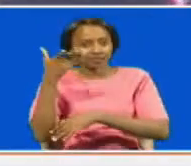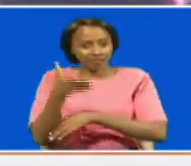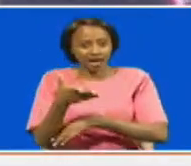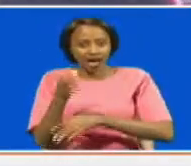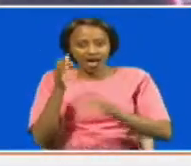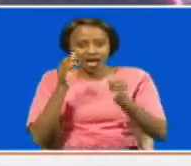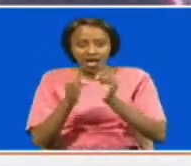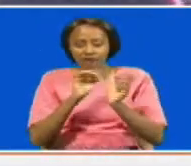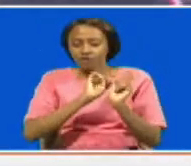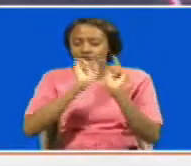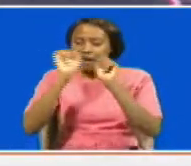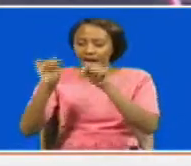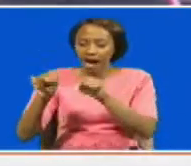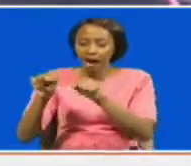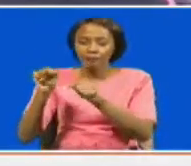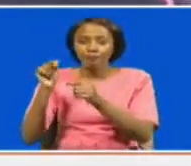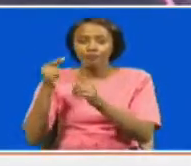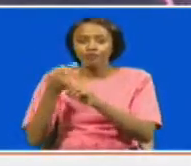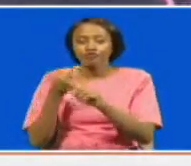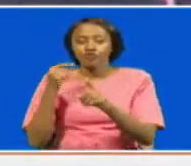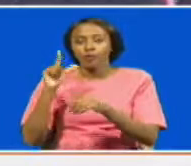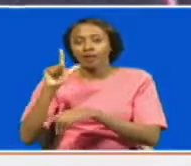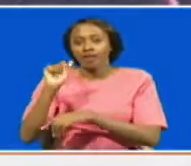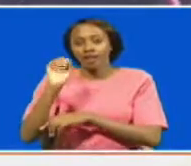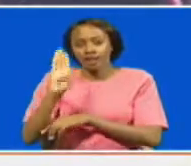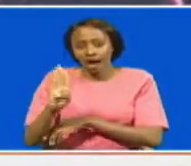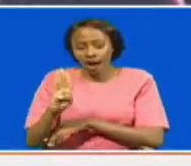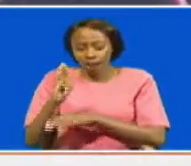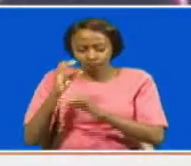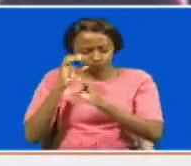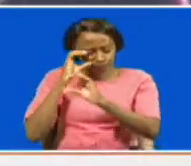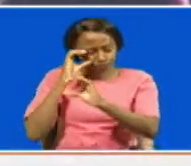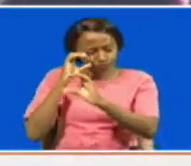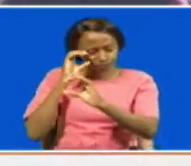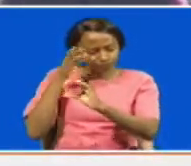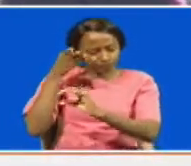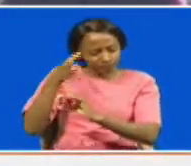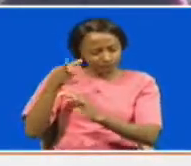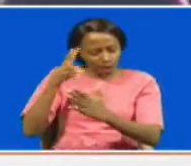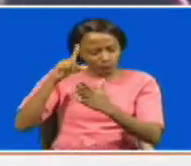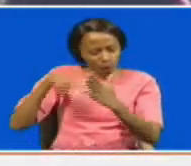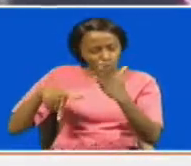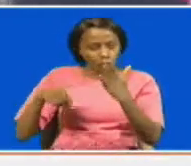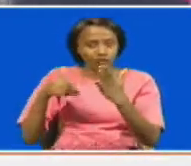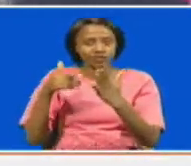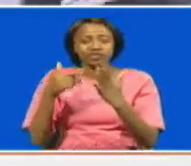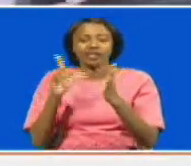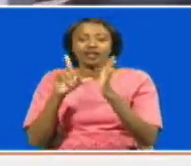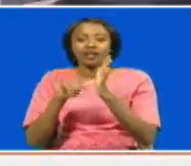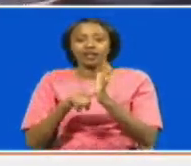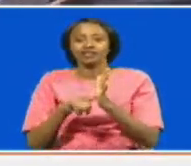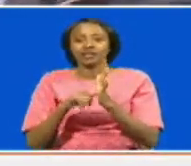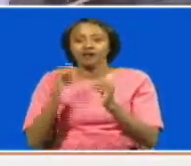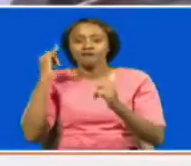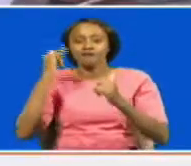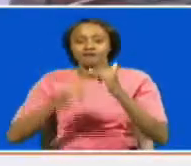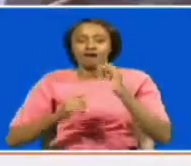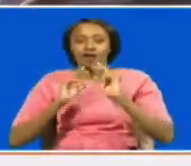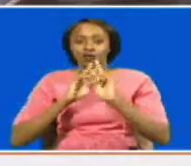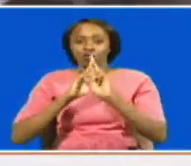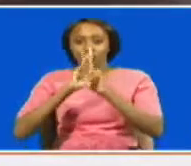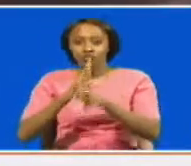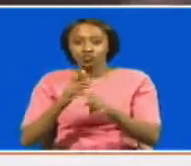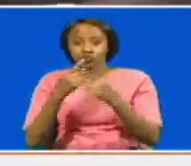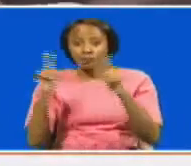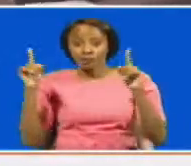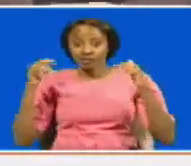samples come to us from the lab, we'll sit down and analyze everything and come up with a conclusive result. Earlier Friday, there